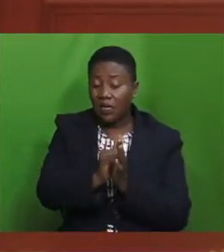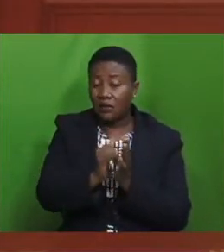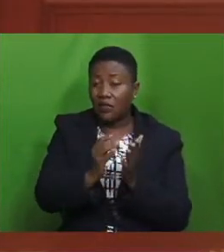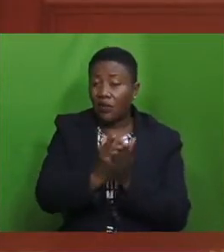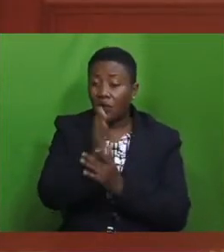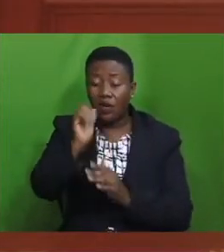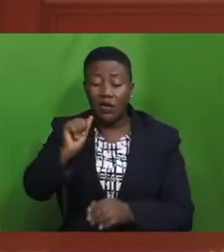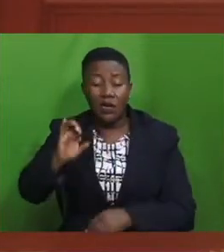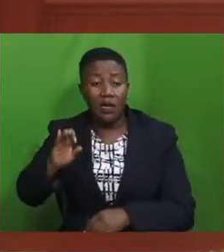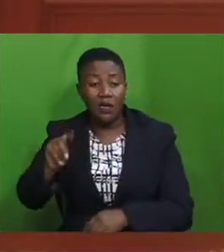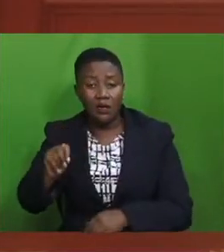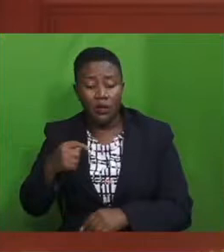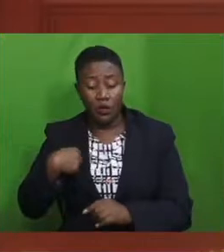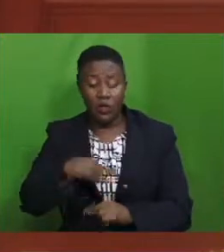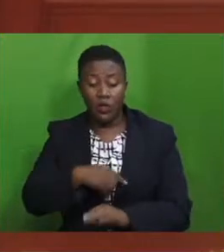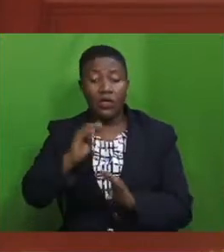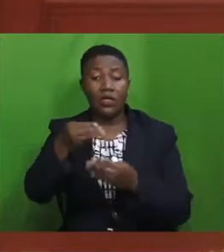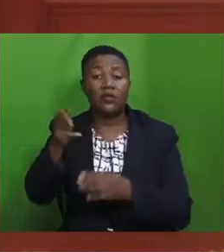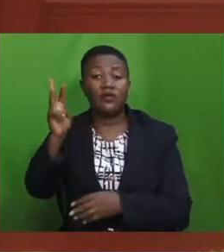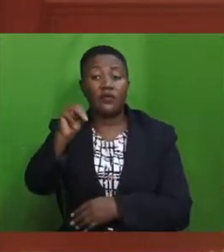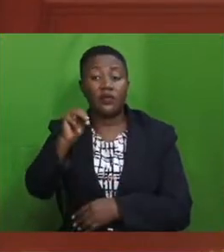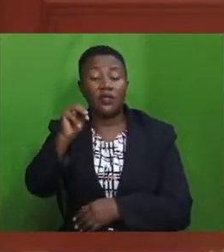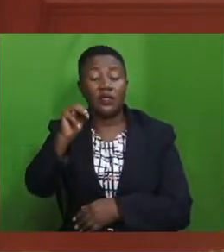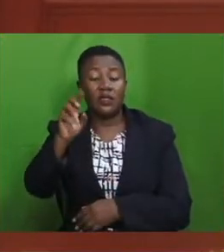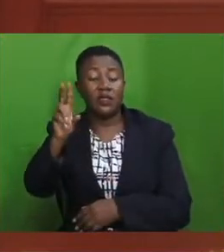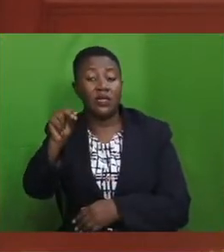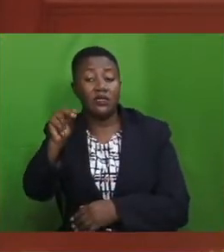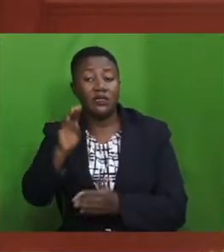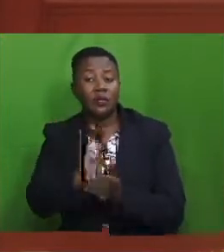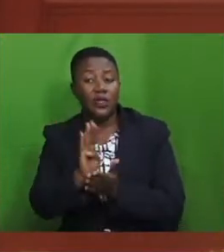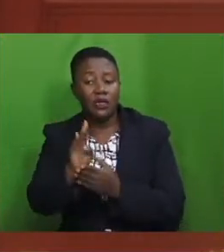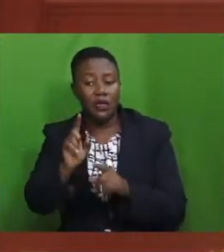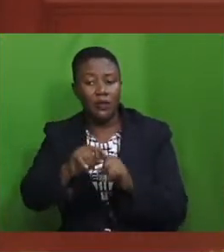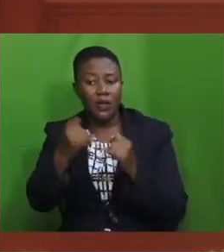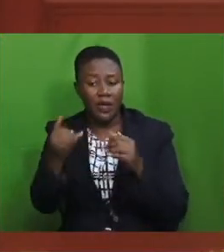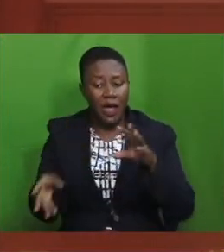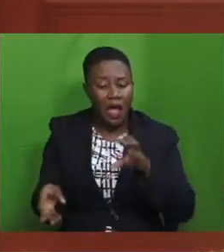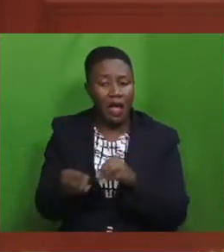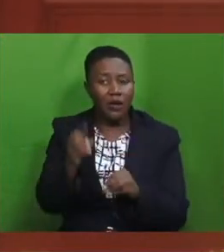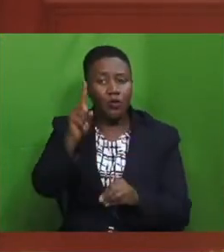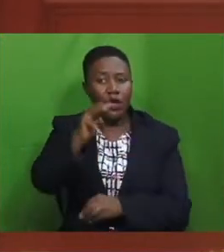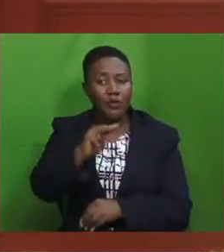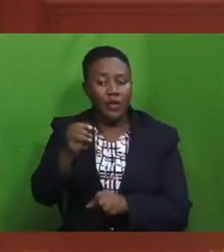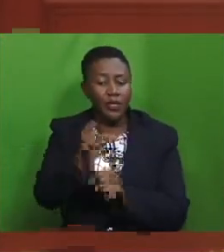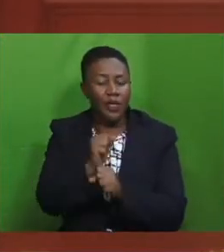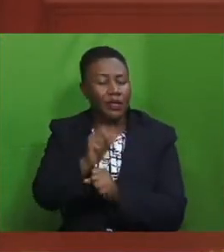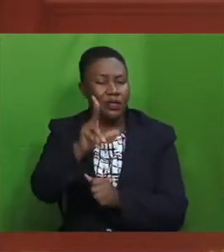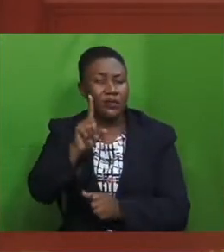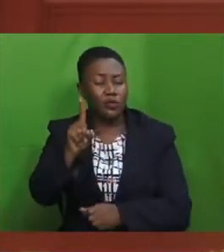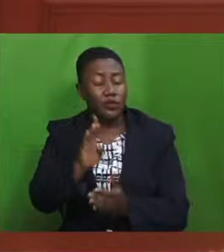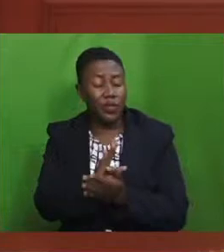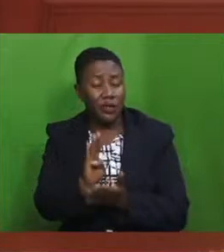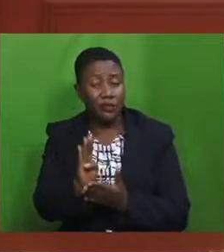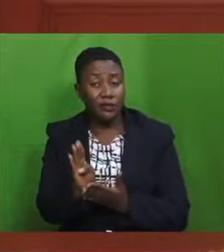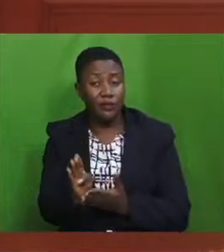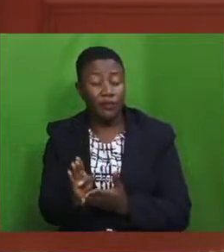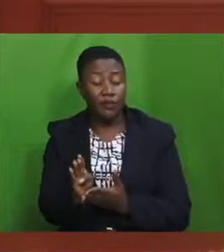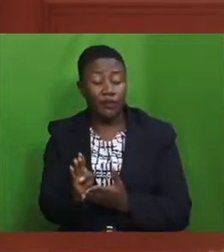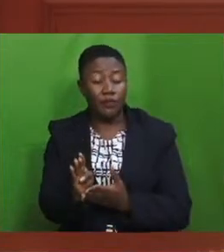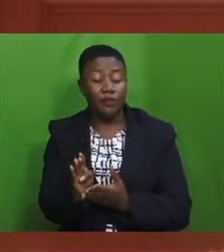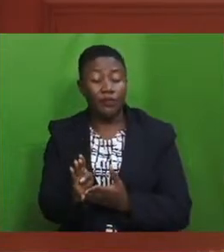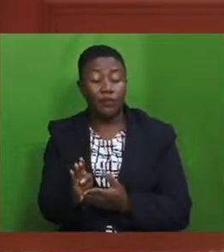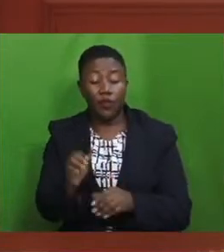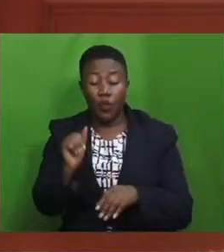him only 30 billion. Now he's asking for 31 billion. But Mr. Speaker, what that means is that the workers